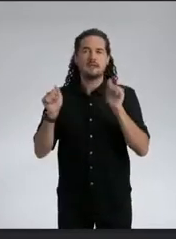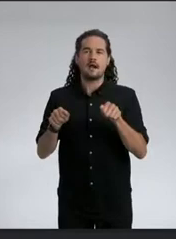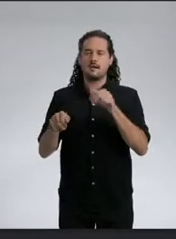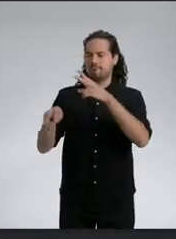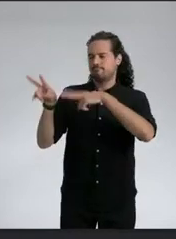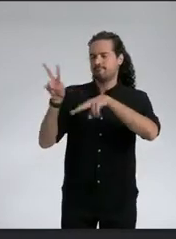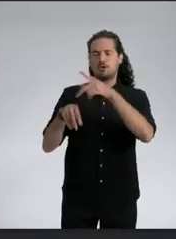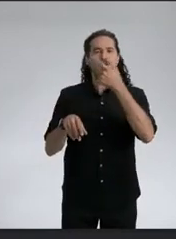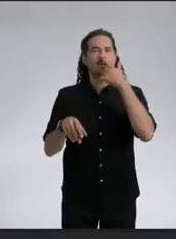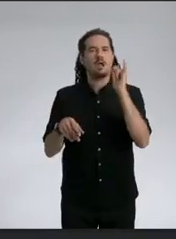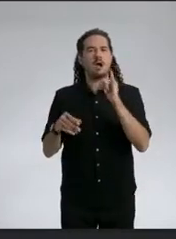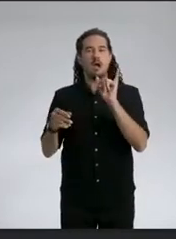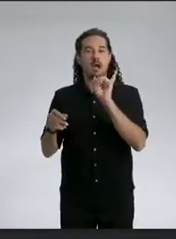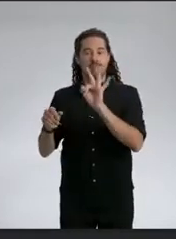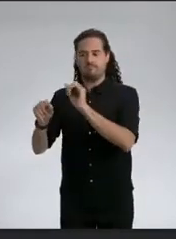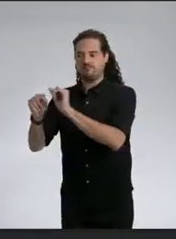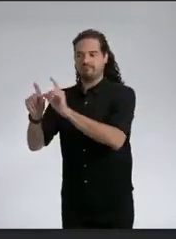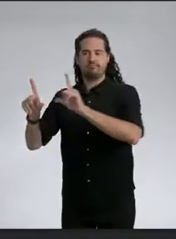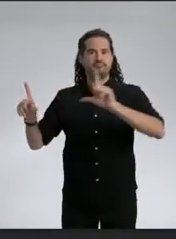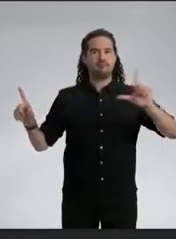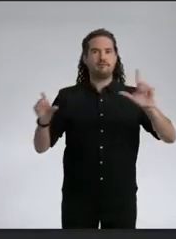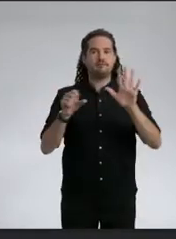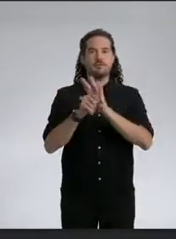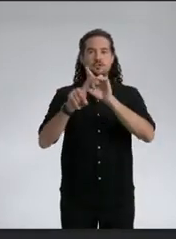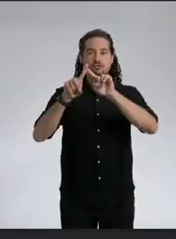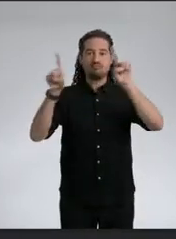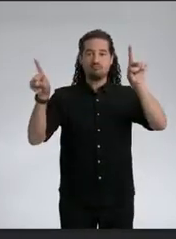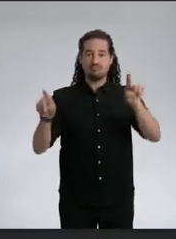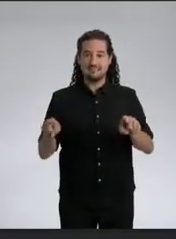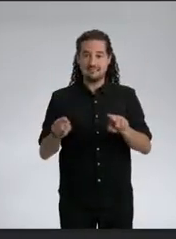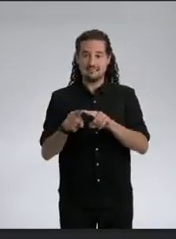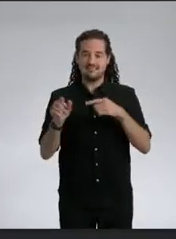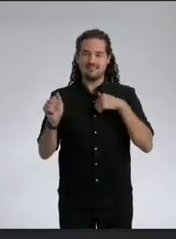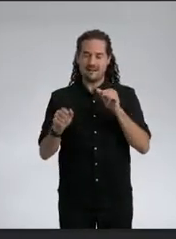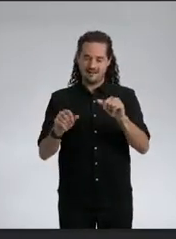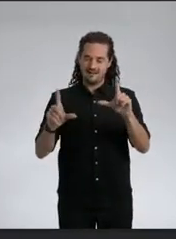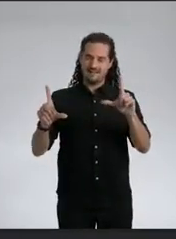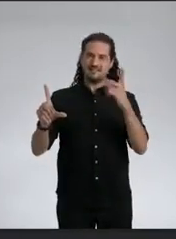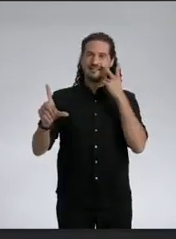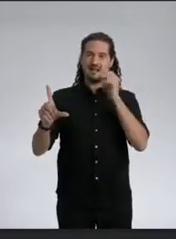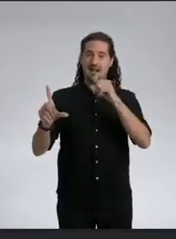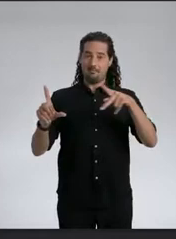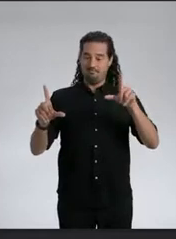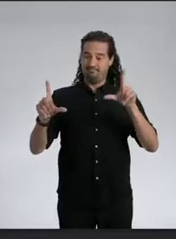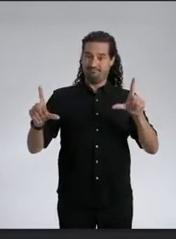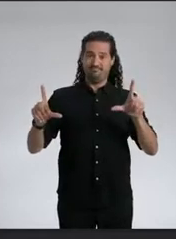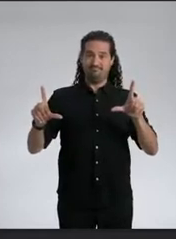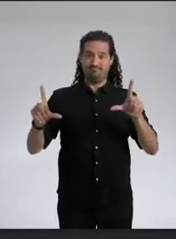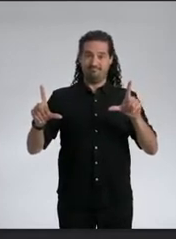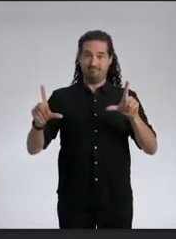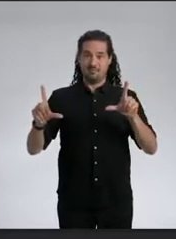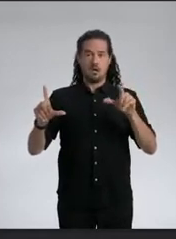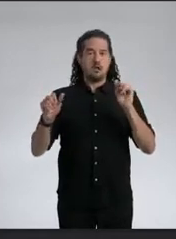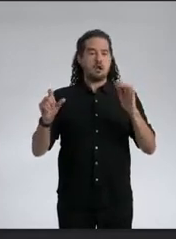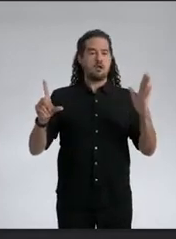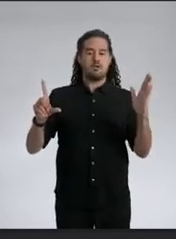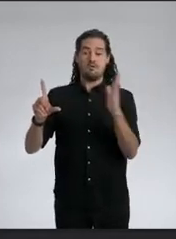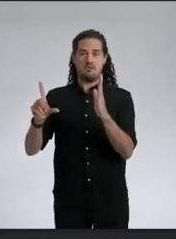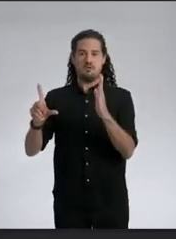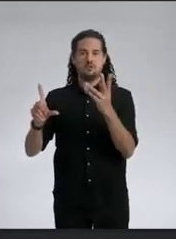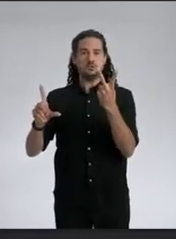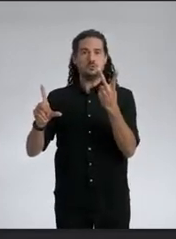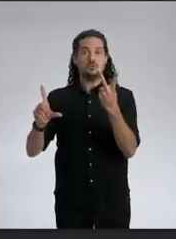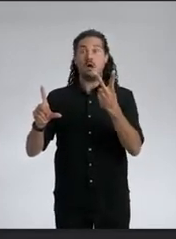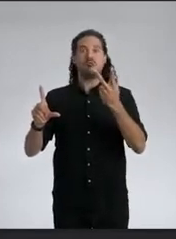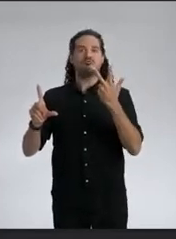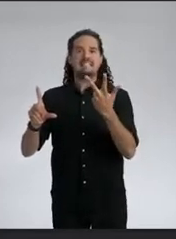full screen. Now, I can explore my app in its full width 2 or 3-column layout.